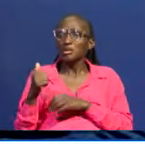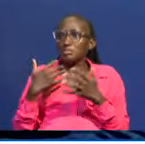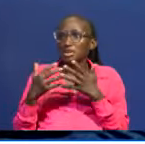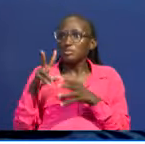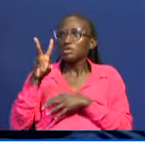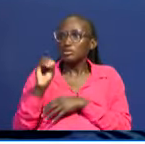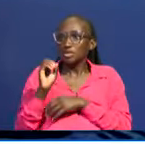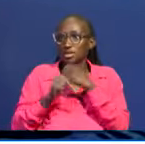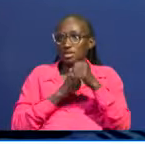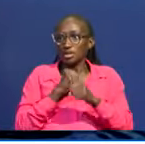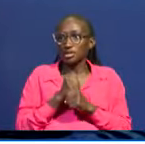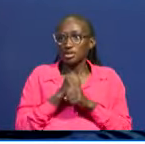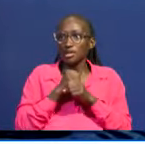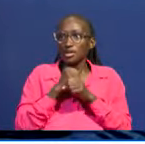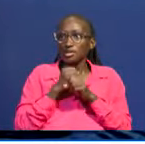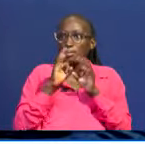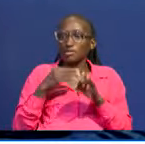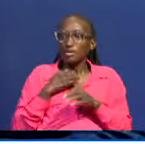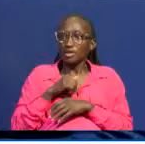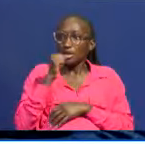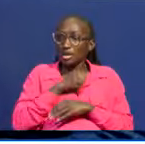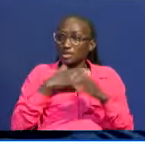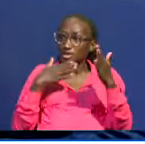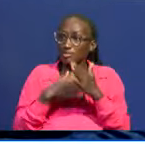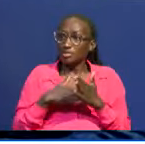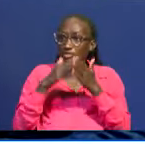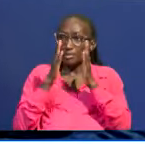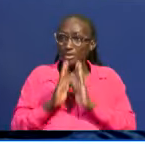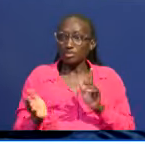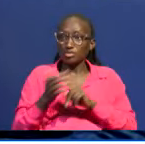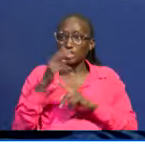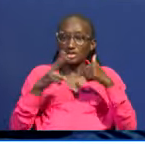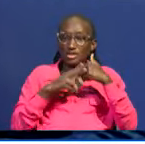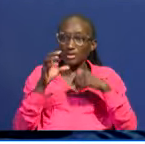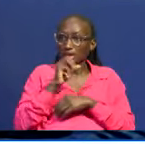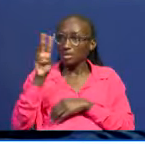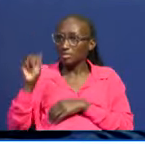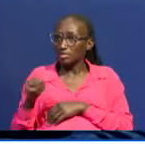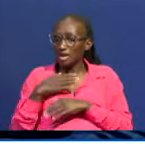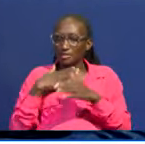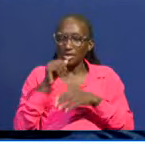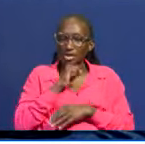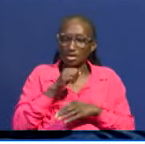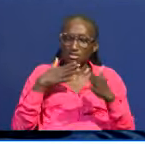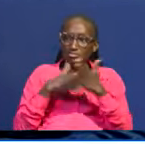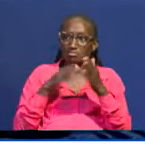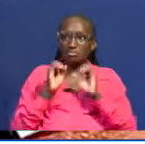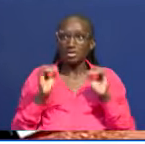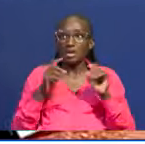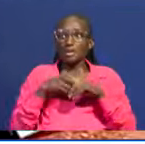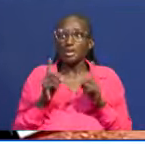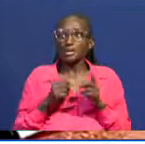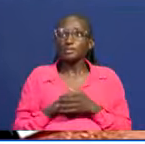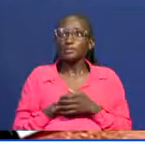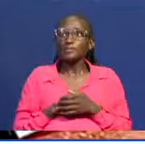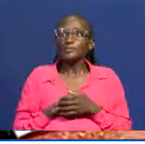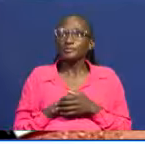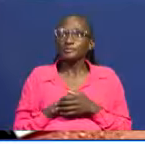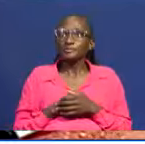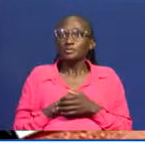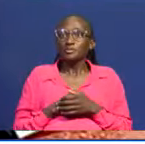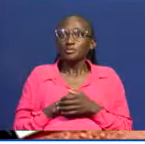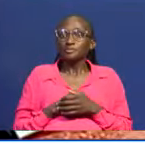20s. Whether there is an age limit for somebody to obtain a loan of 700 million, no, there isn't an age limit, but the